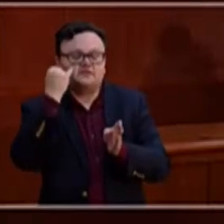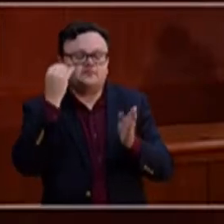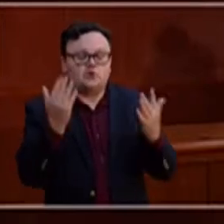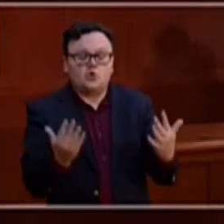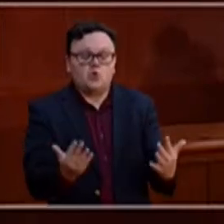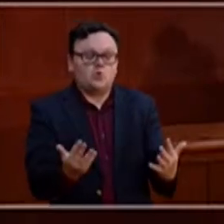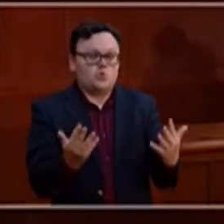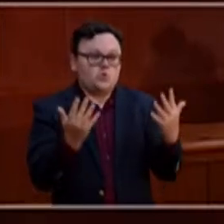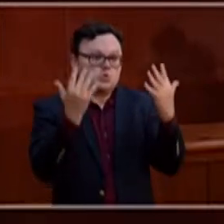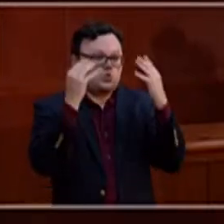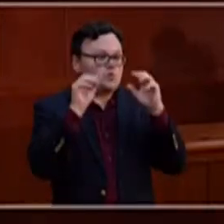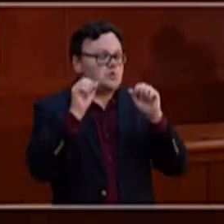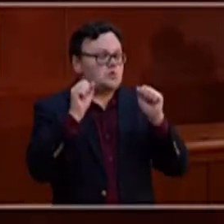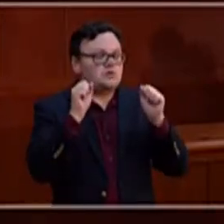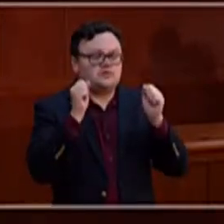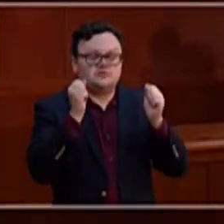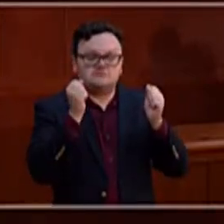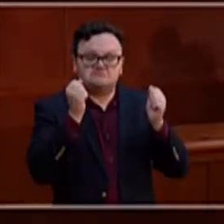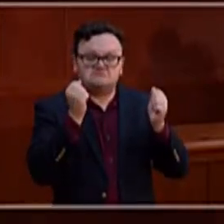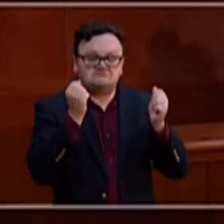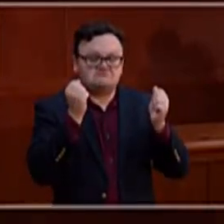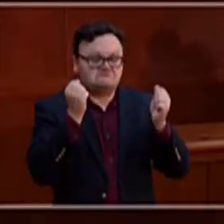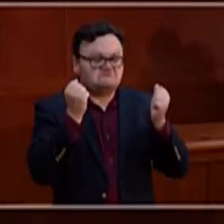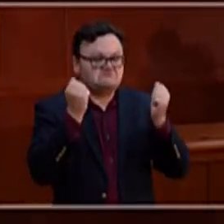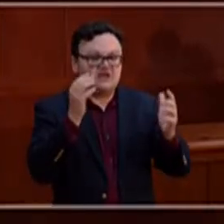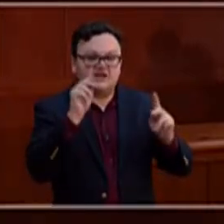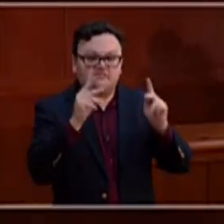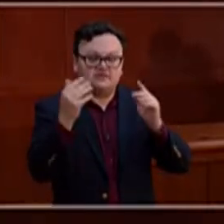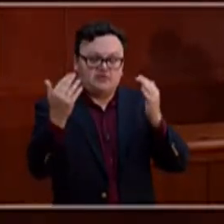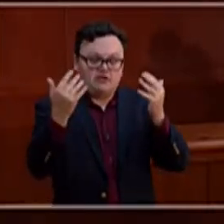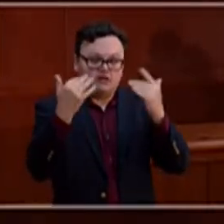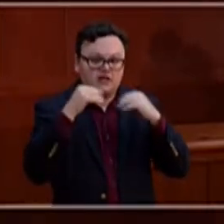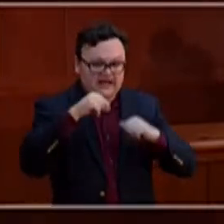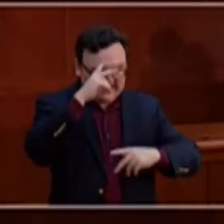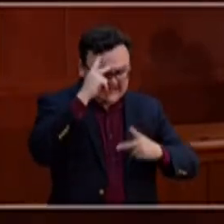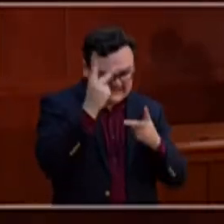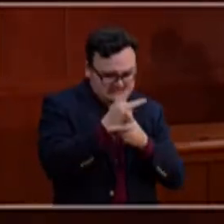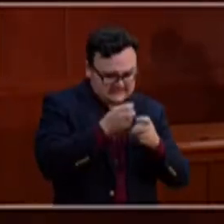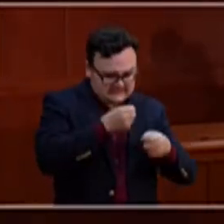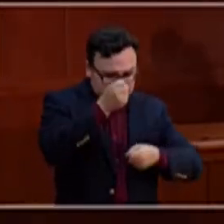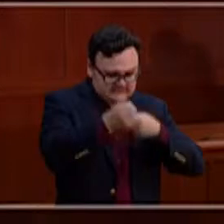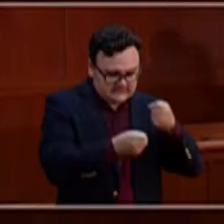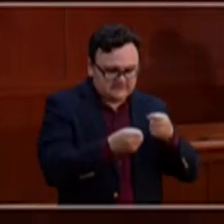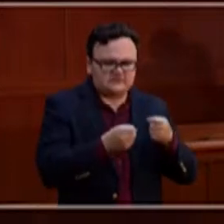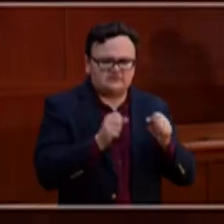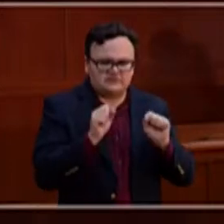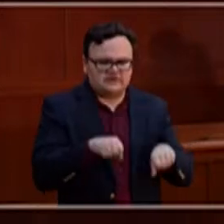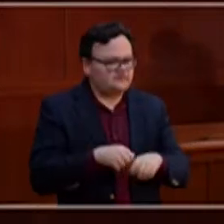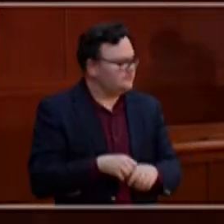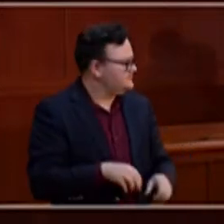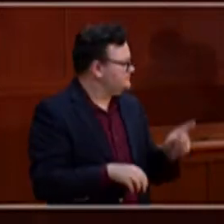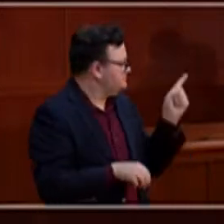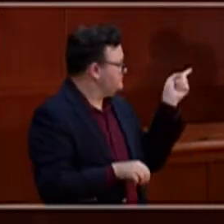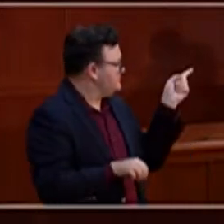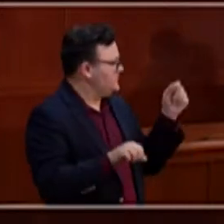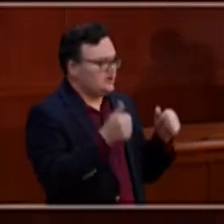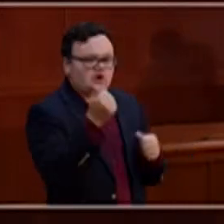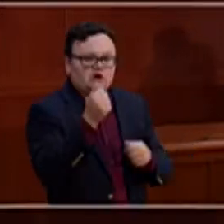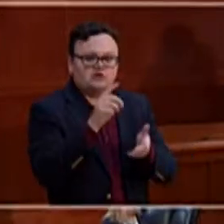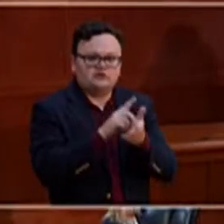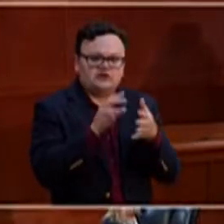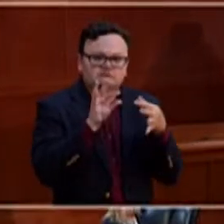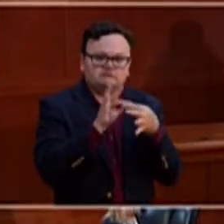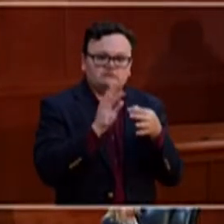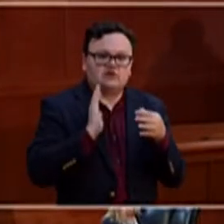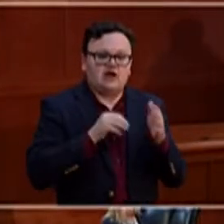very large number, that we could find additional spaces to do critical care. And so throughout our system, we have looked at all the beds in Advent Health and